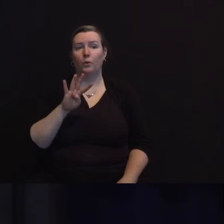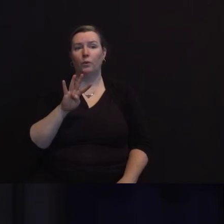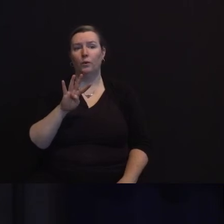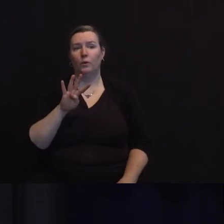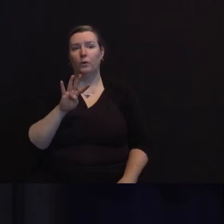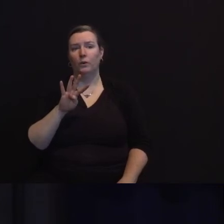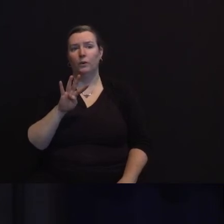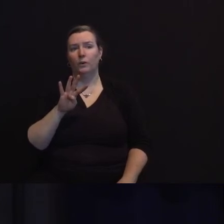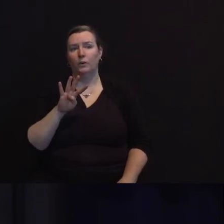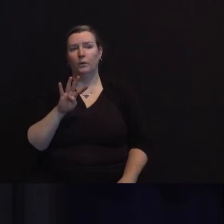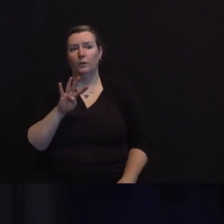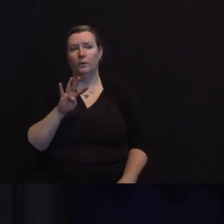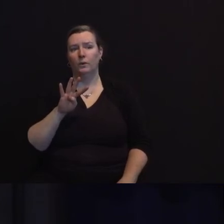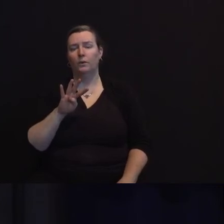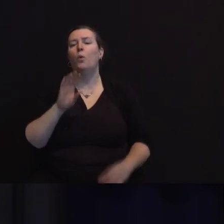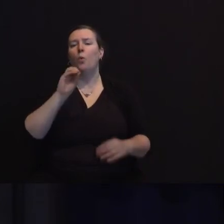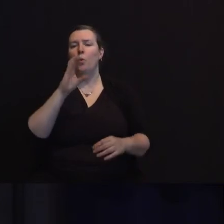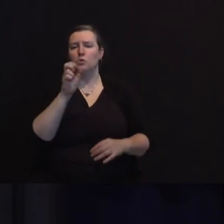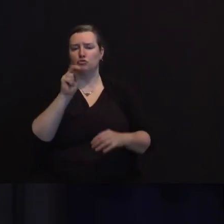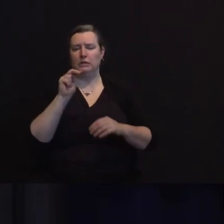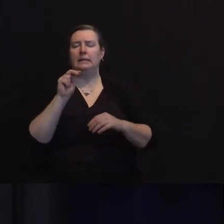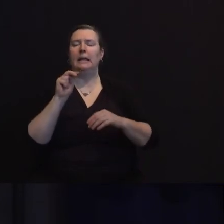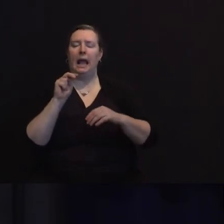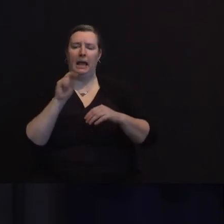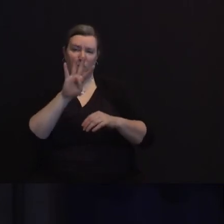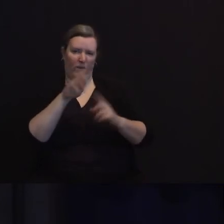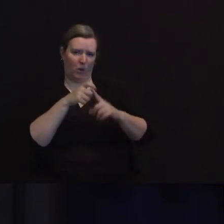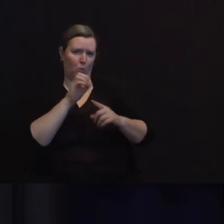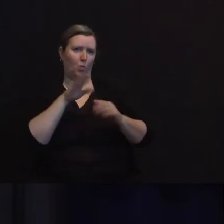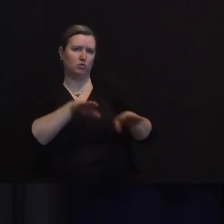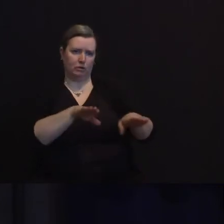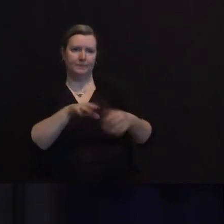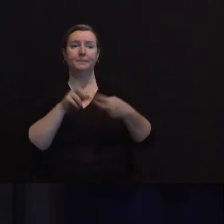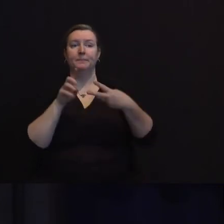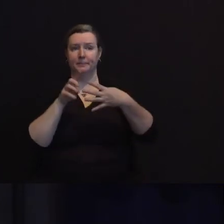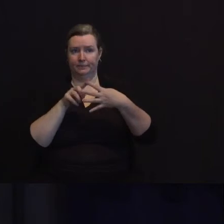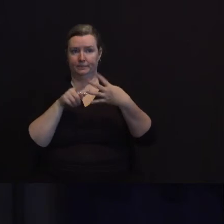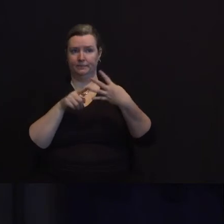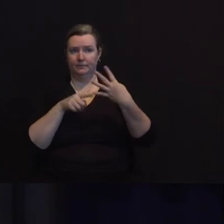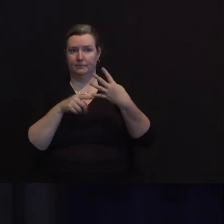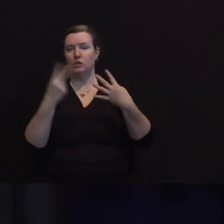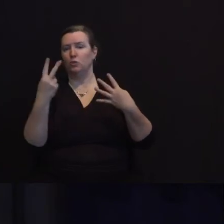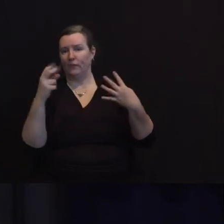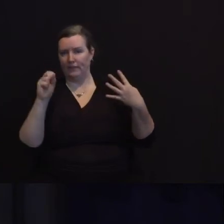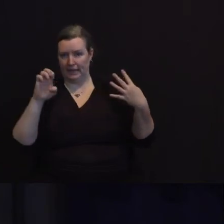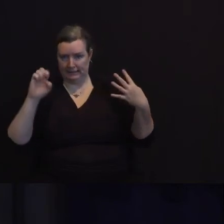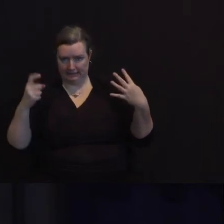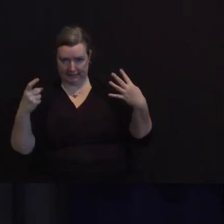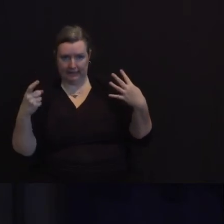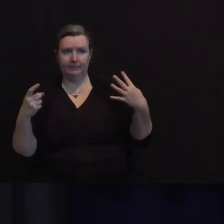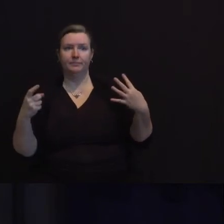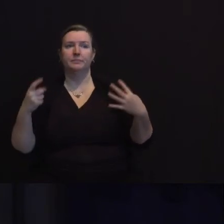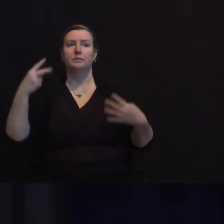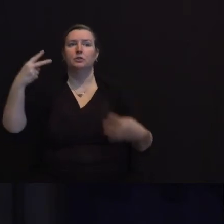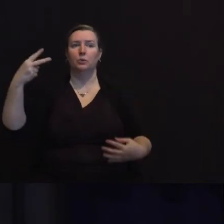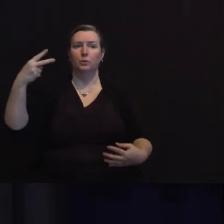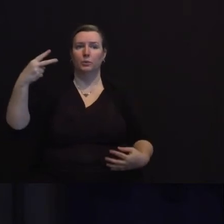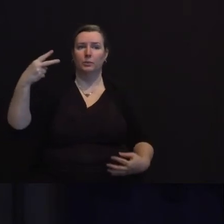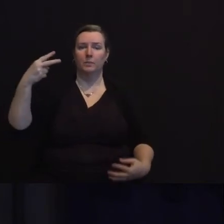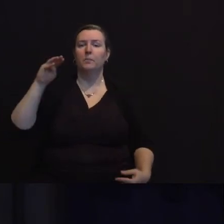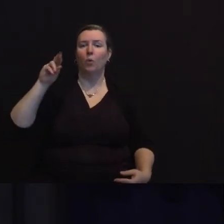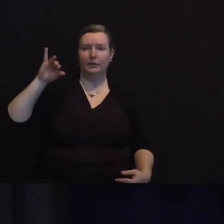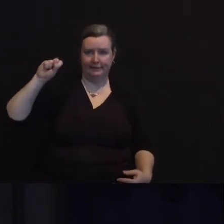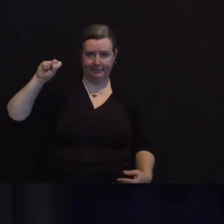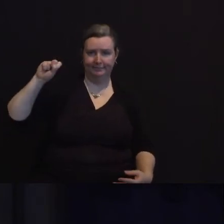Essex, and 2 in Morris County. Ages of those affected range from 10 years of age to